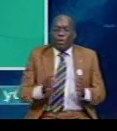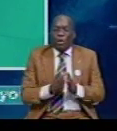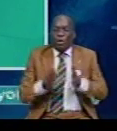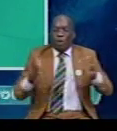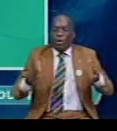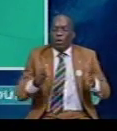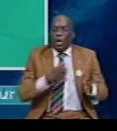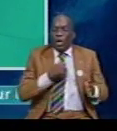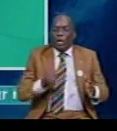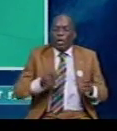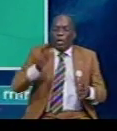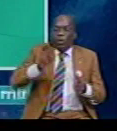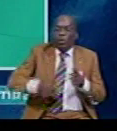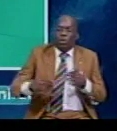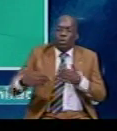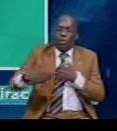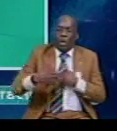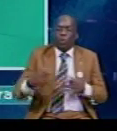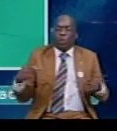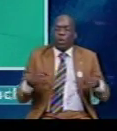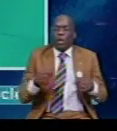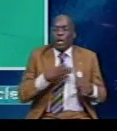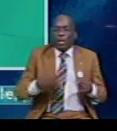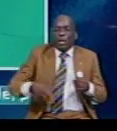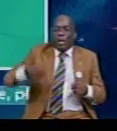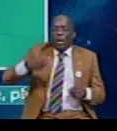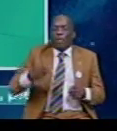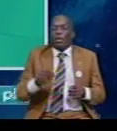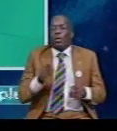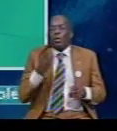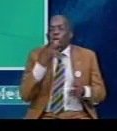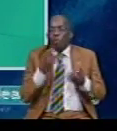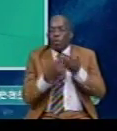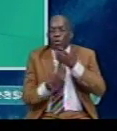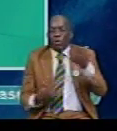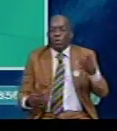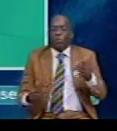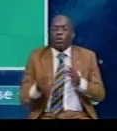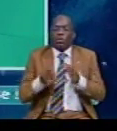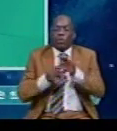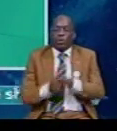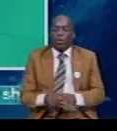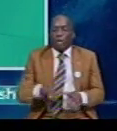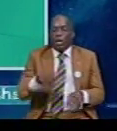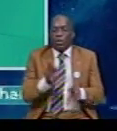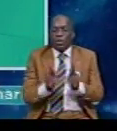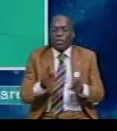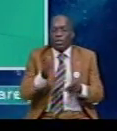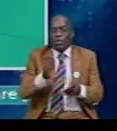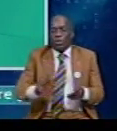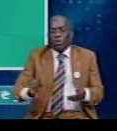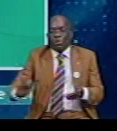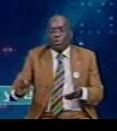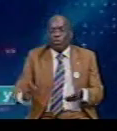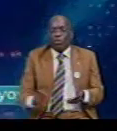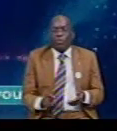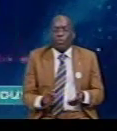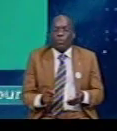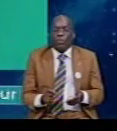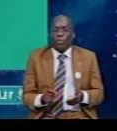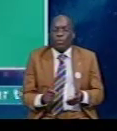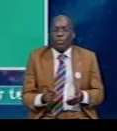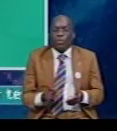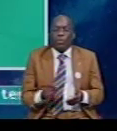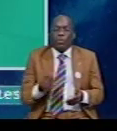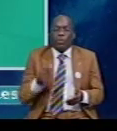the name of God be glorified. Amen. Major from YouTube wrote, she was currently suffering from a